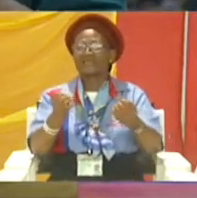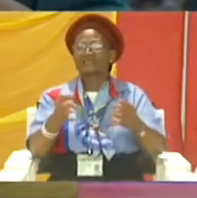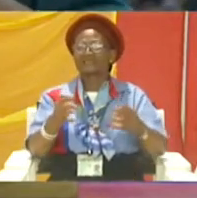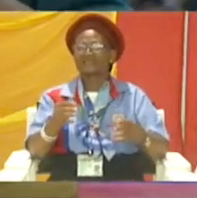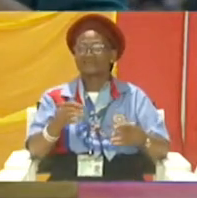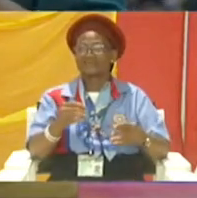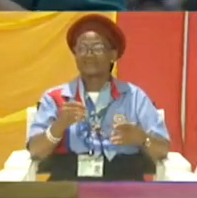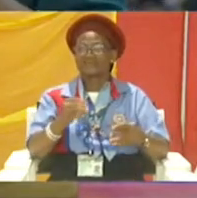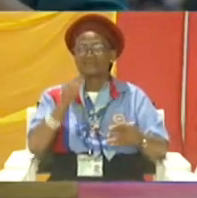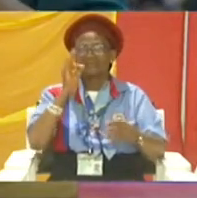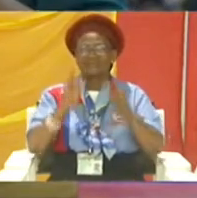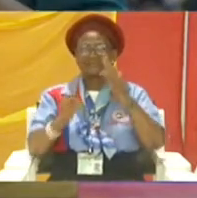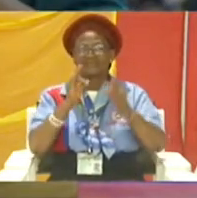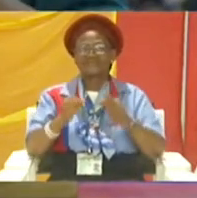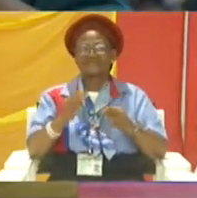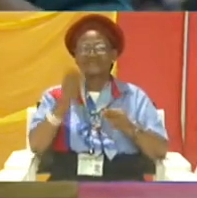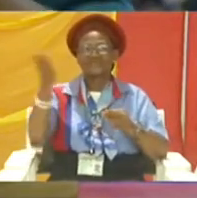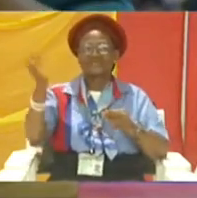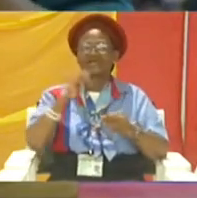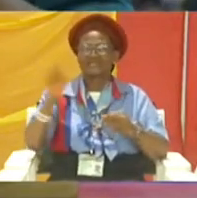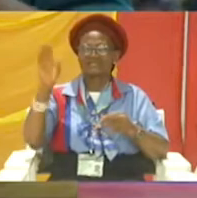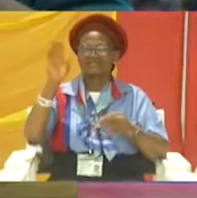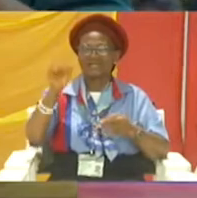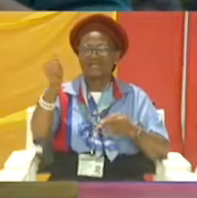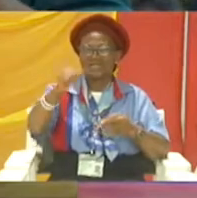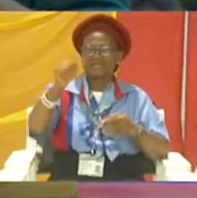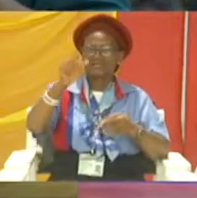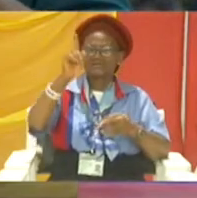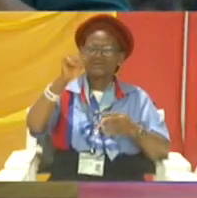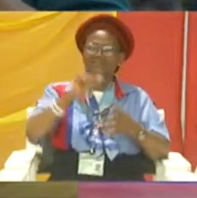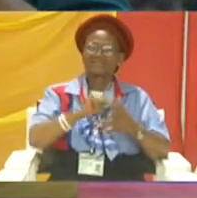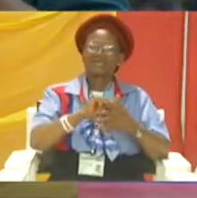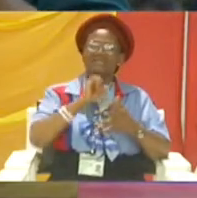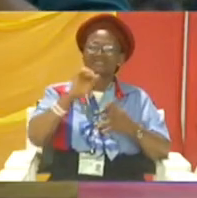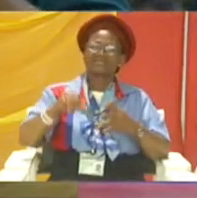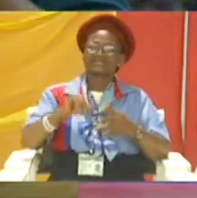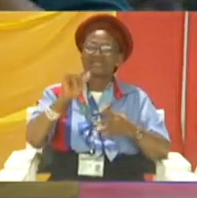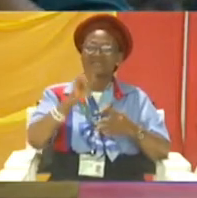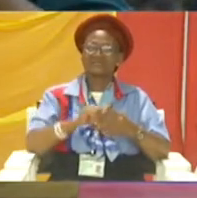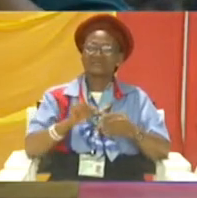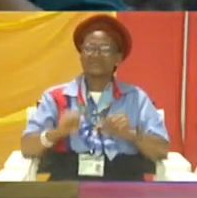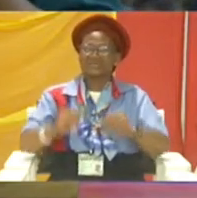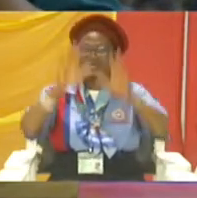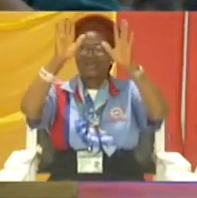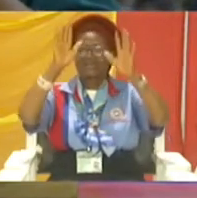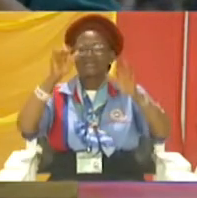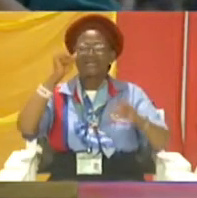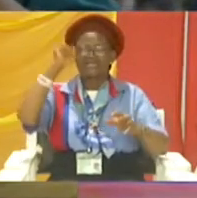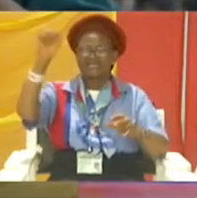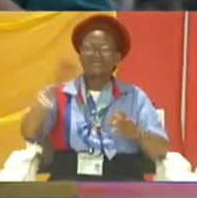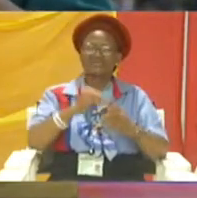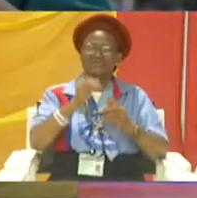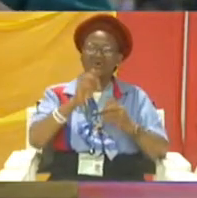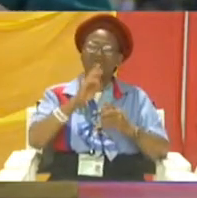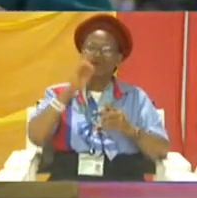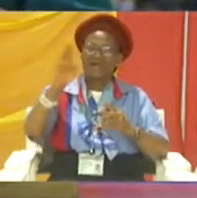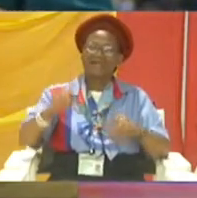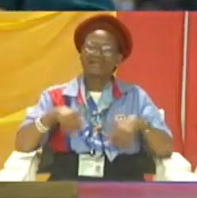If there is anyone that is yet to surrender his or her life to Jesus,